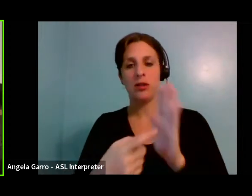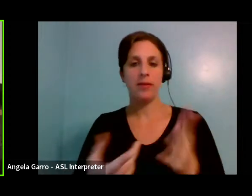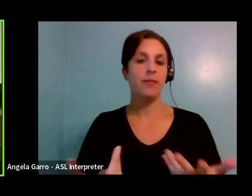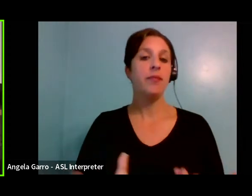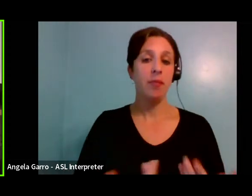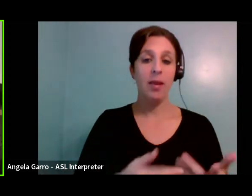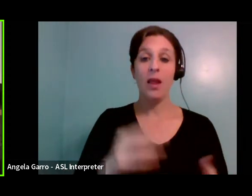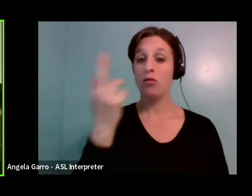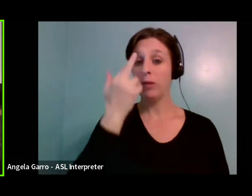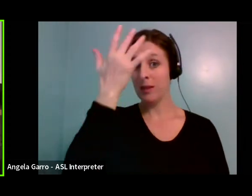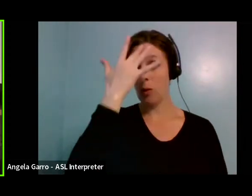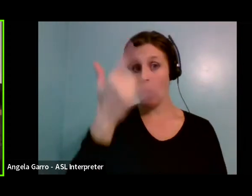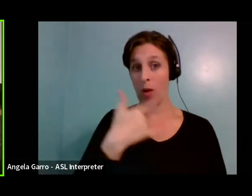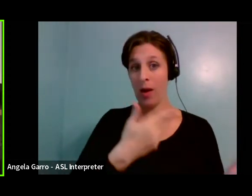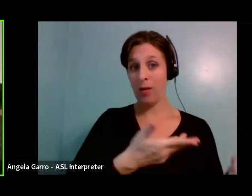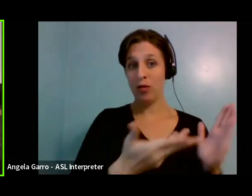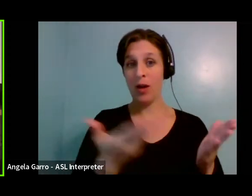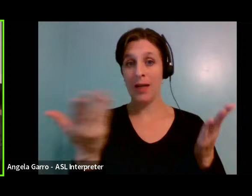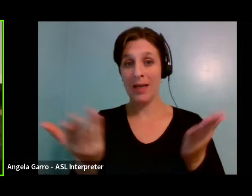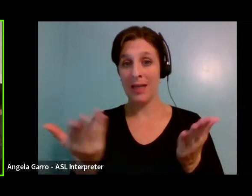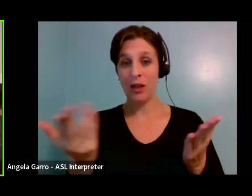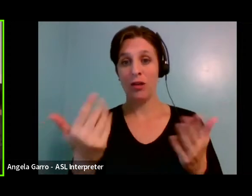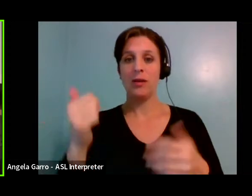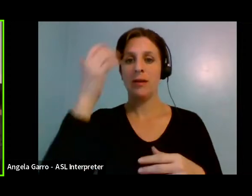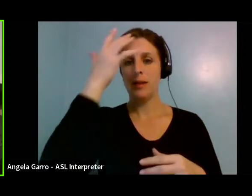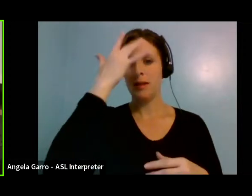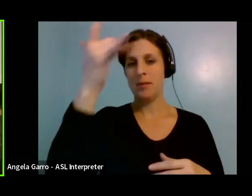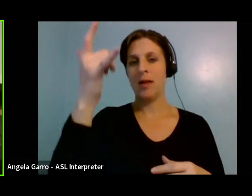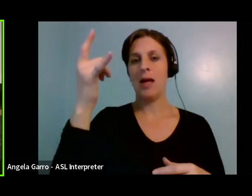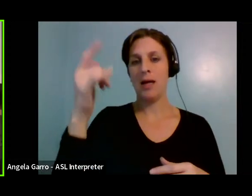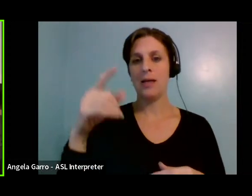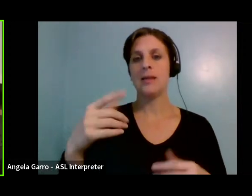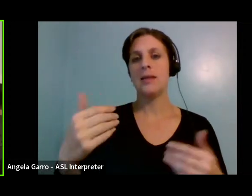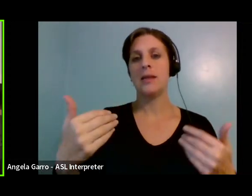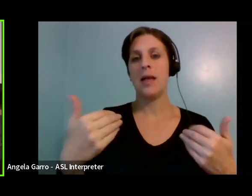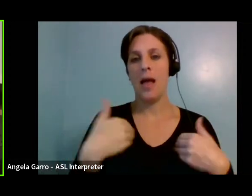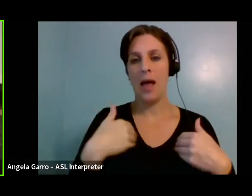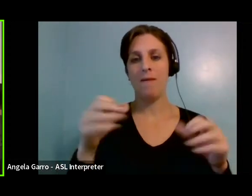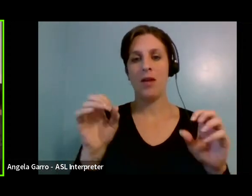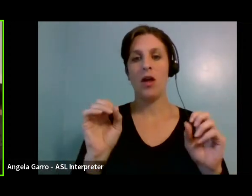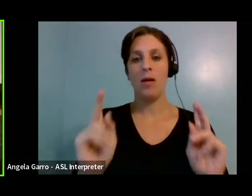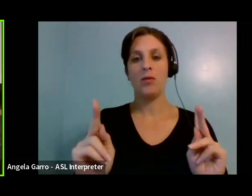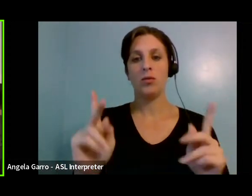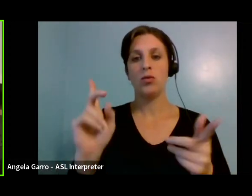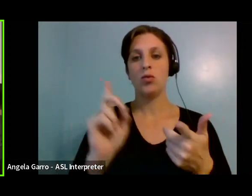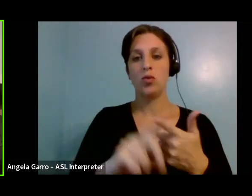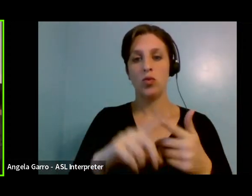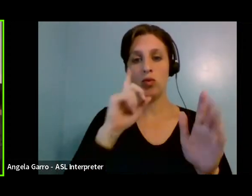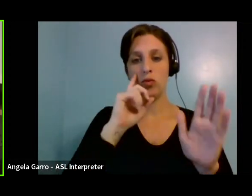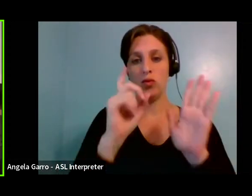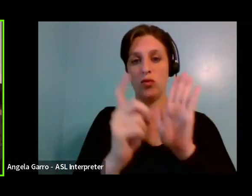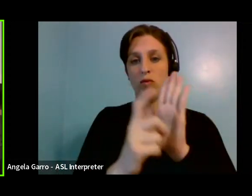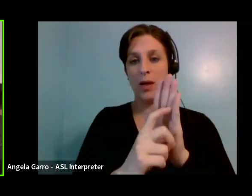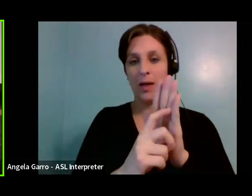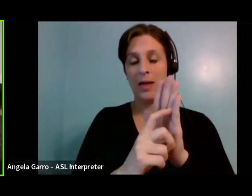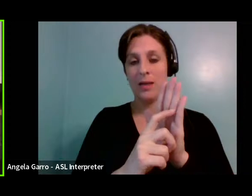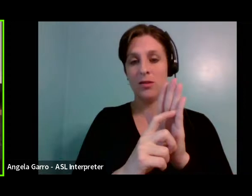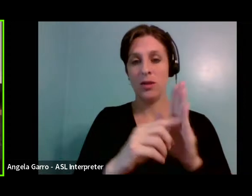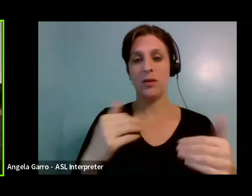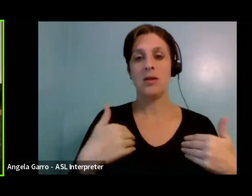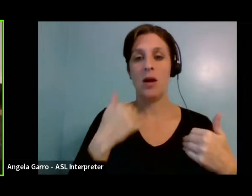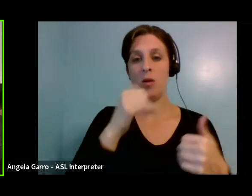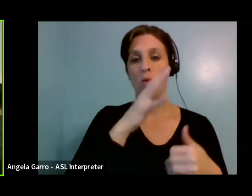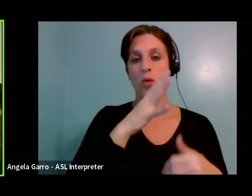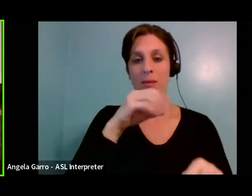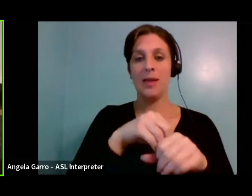reason why I brought it here was because there is the opportunity to recognize young women in